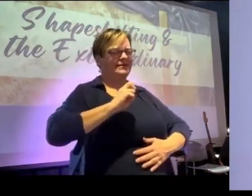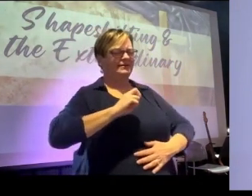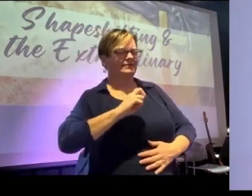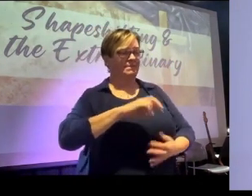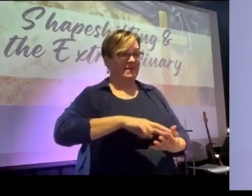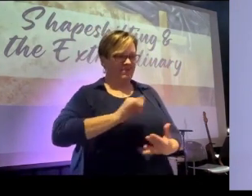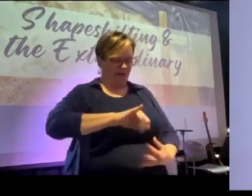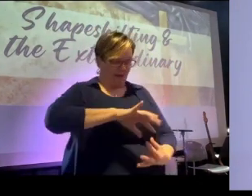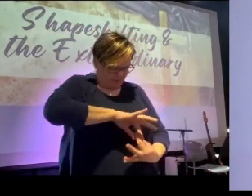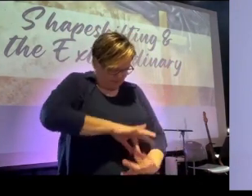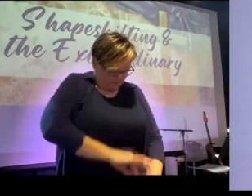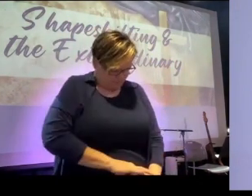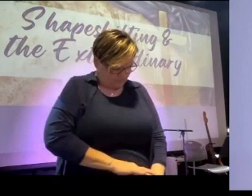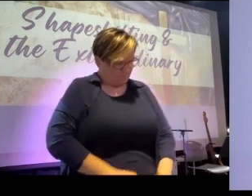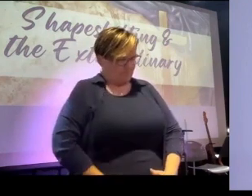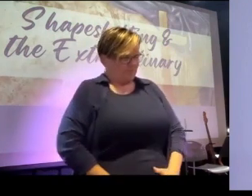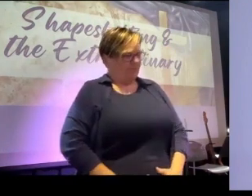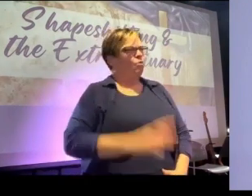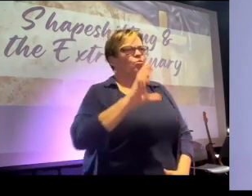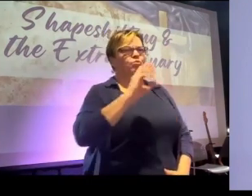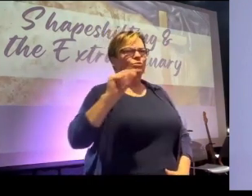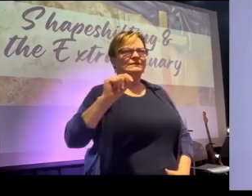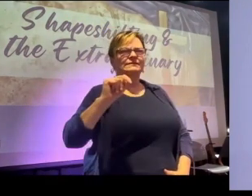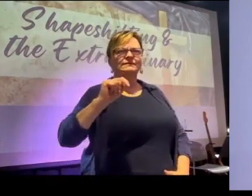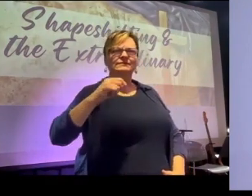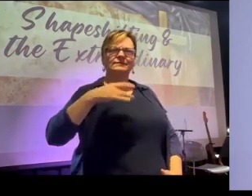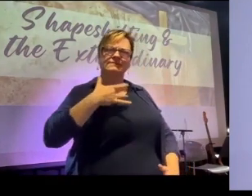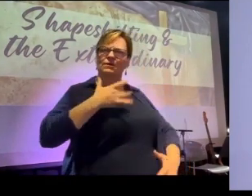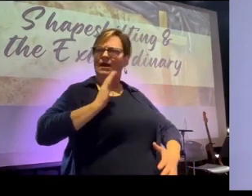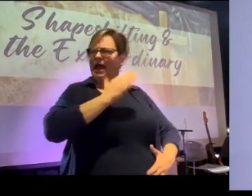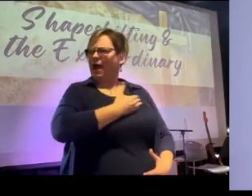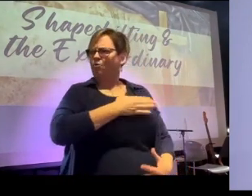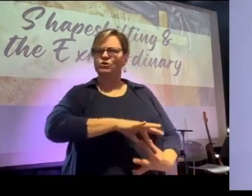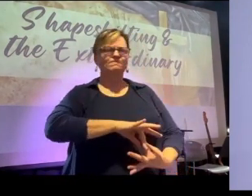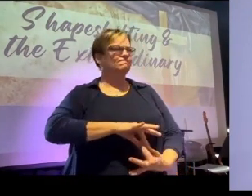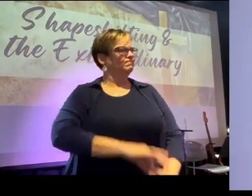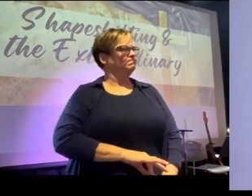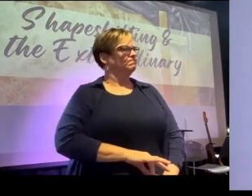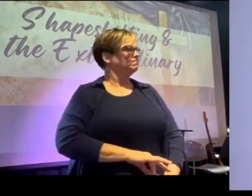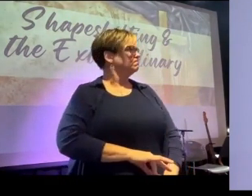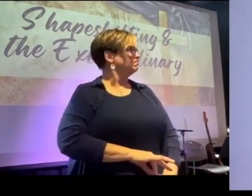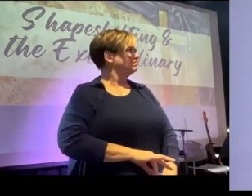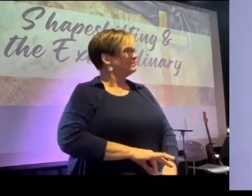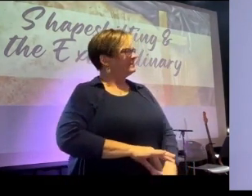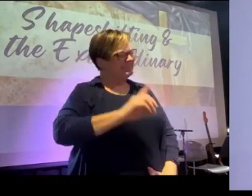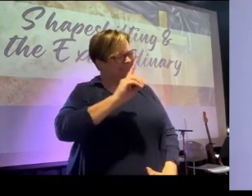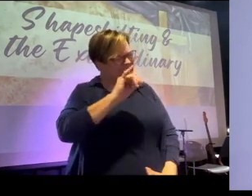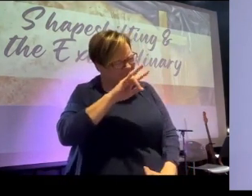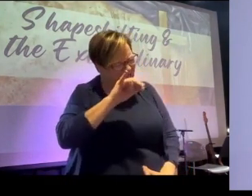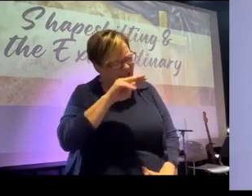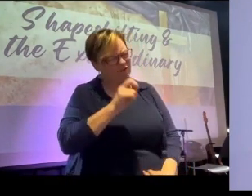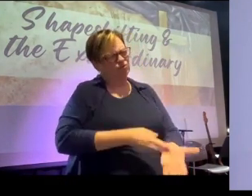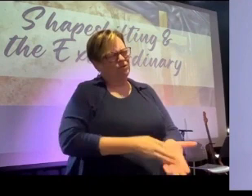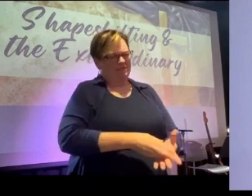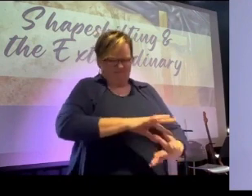Rooted in divine truth. Rooted in the infinite expression of